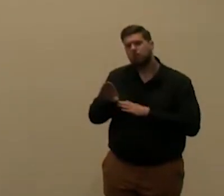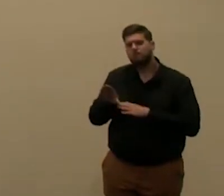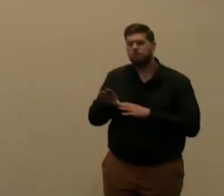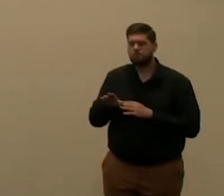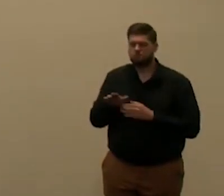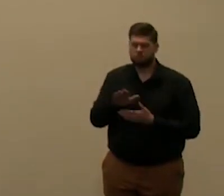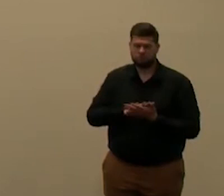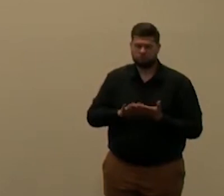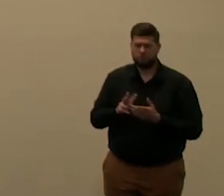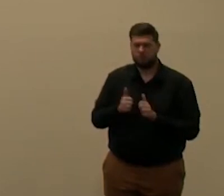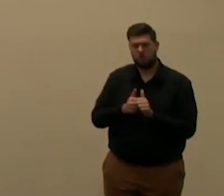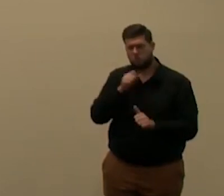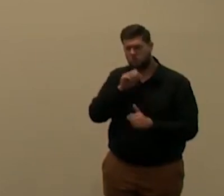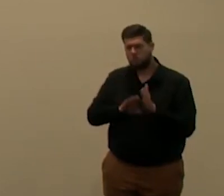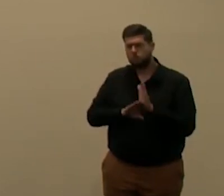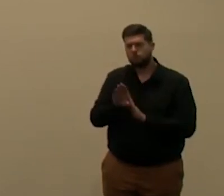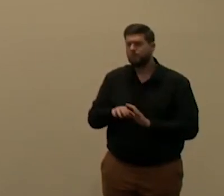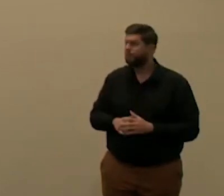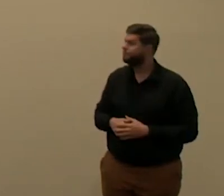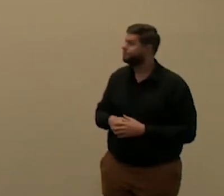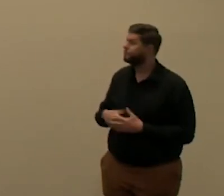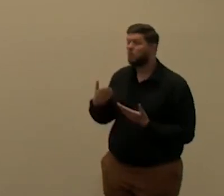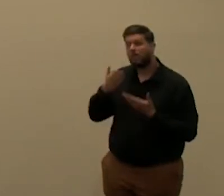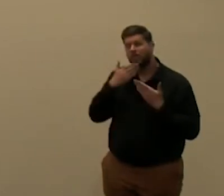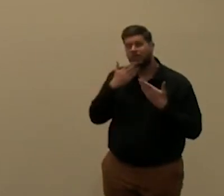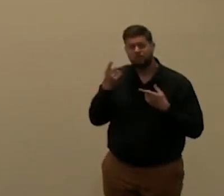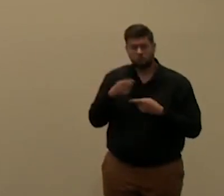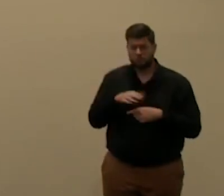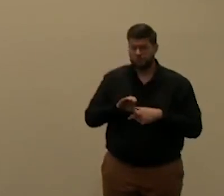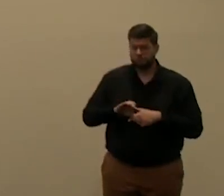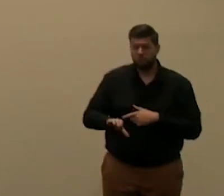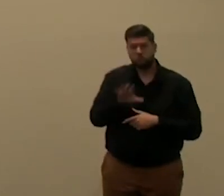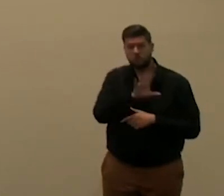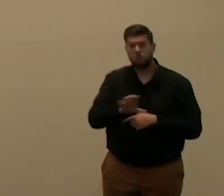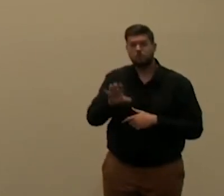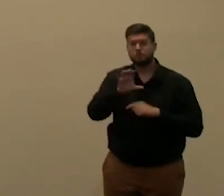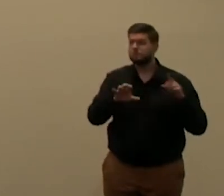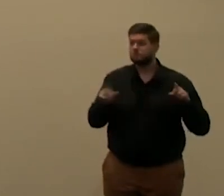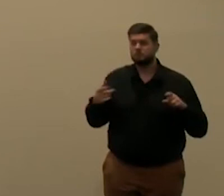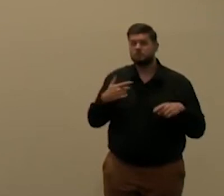that, I want to thank the sponsors again. So be sure to visit them, get some swag.